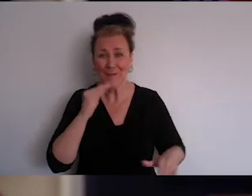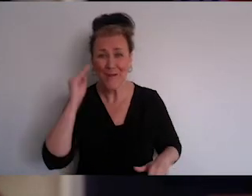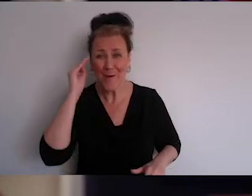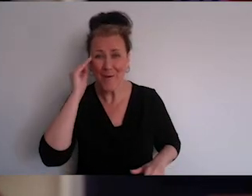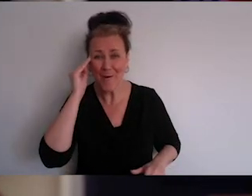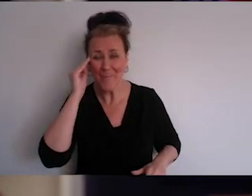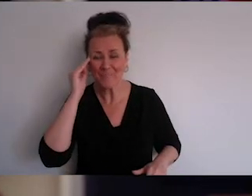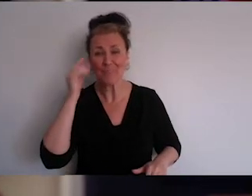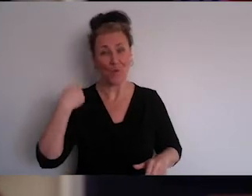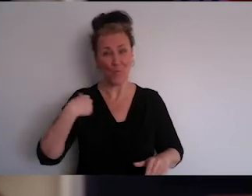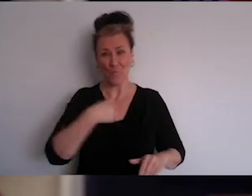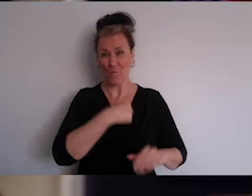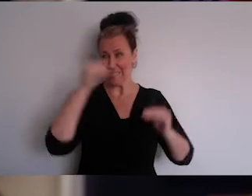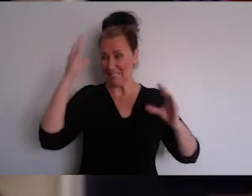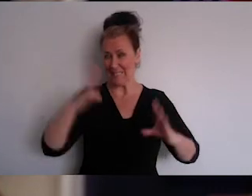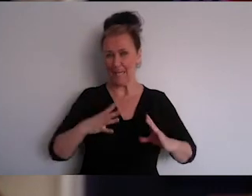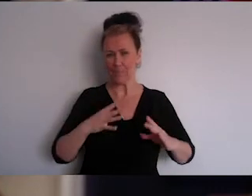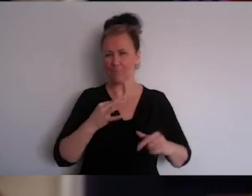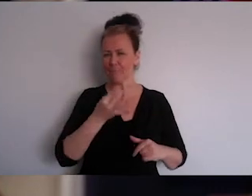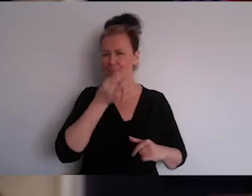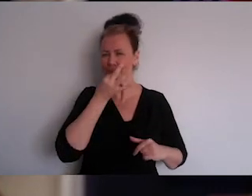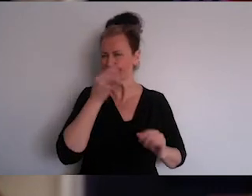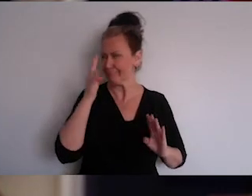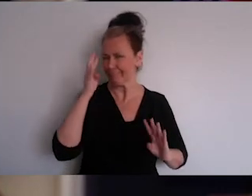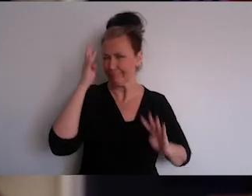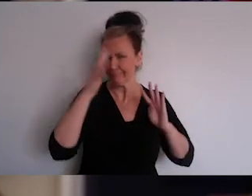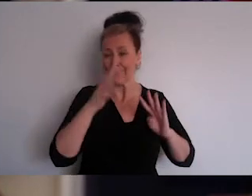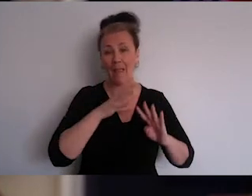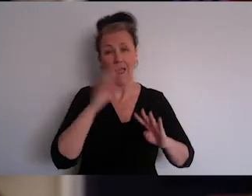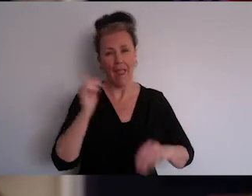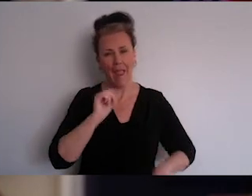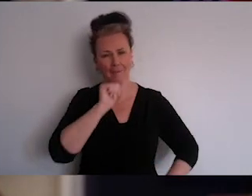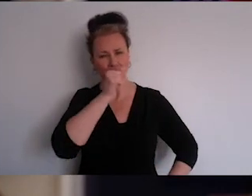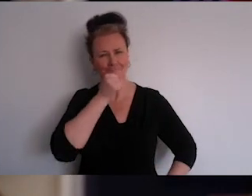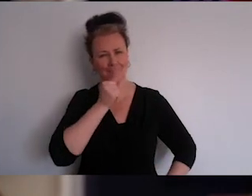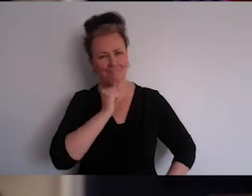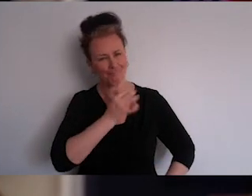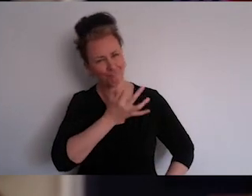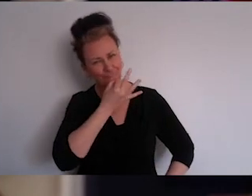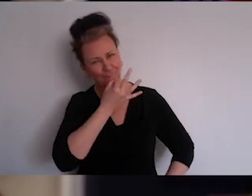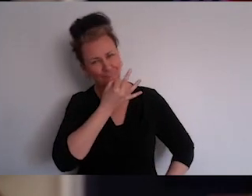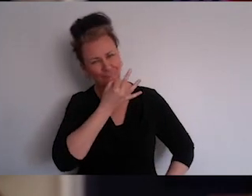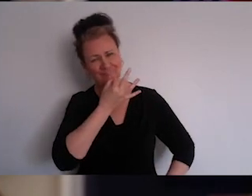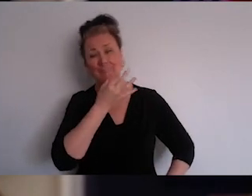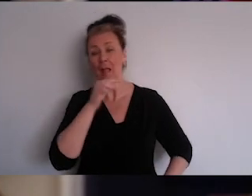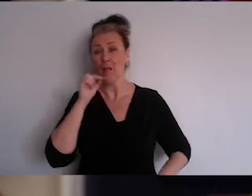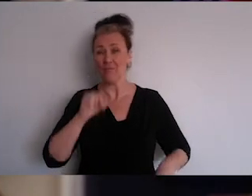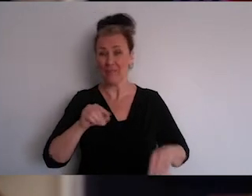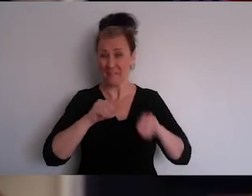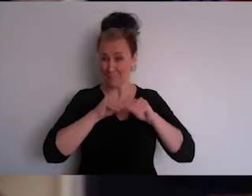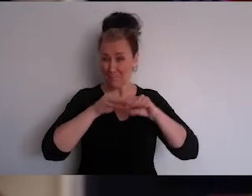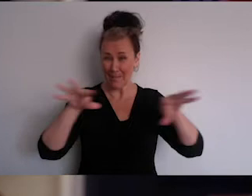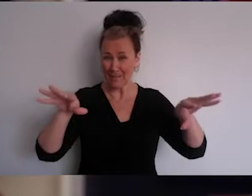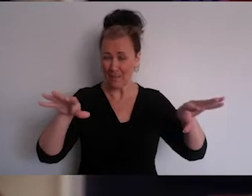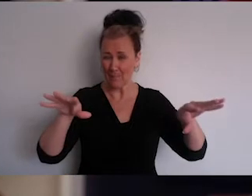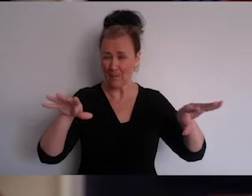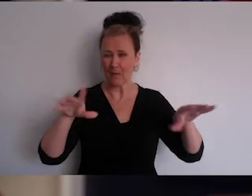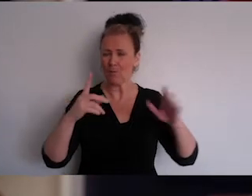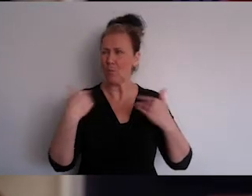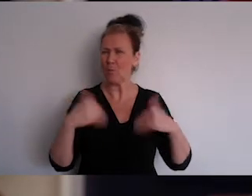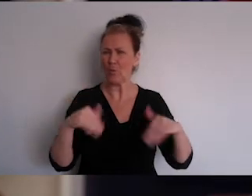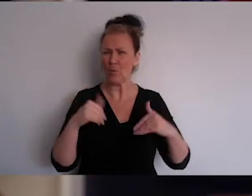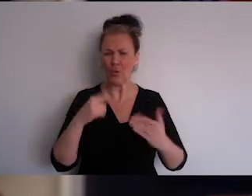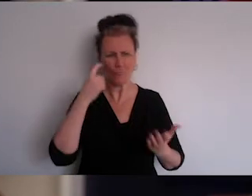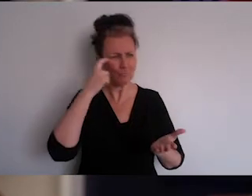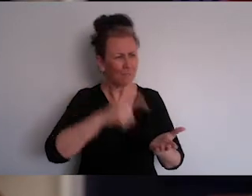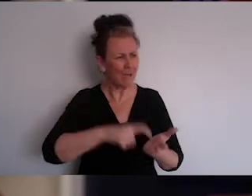learning. Our creativity and grit have never been more needed. This pandemic has